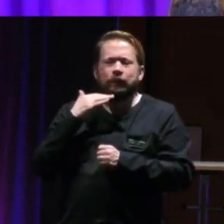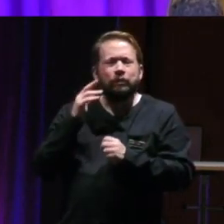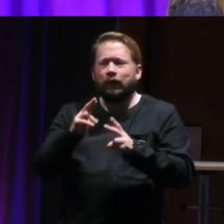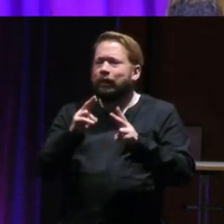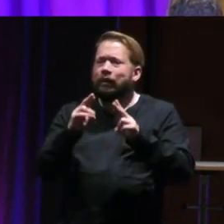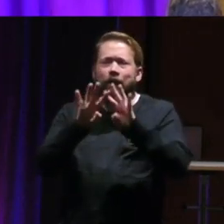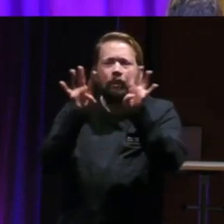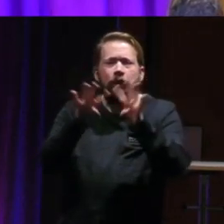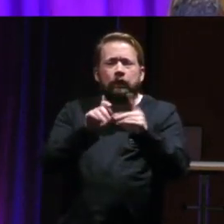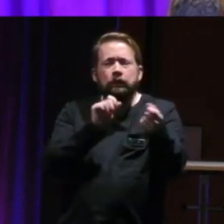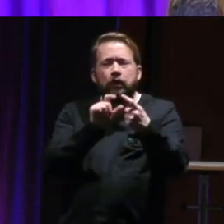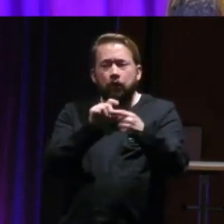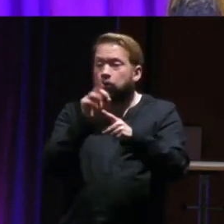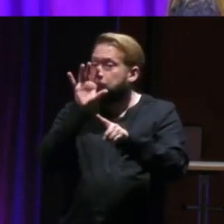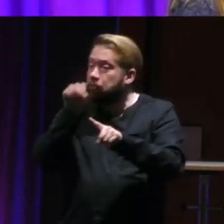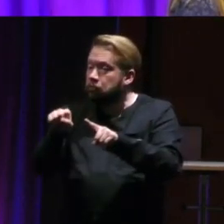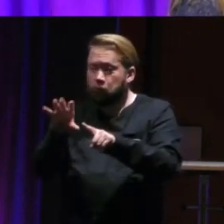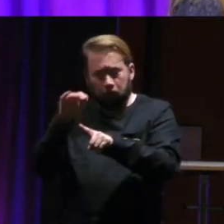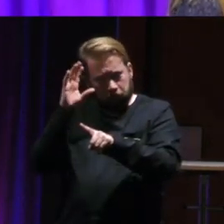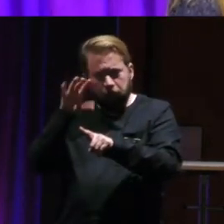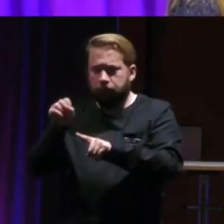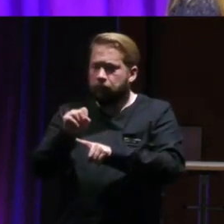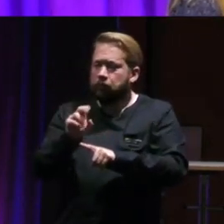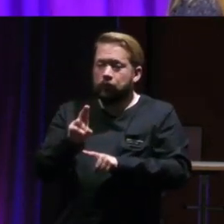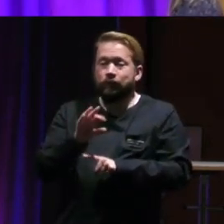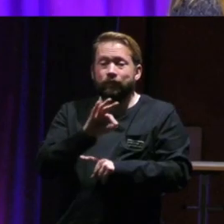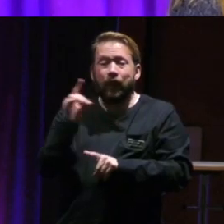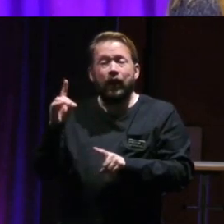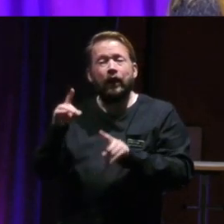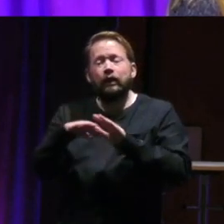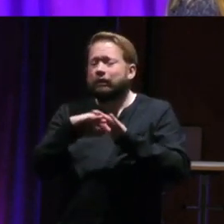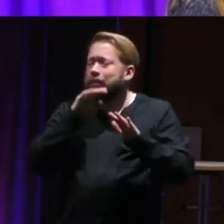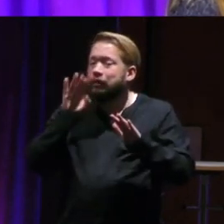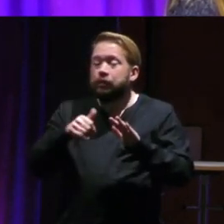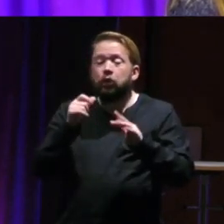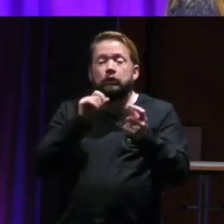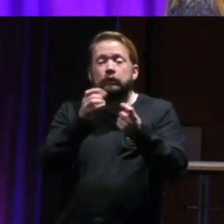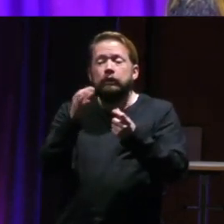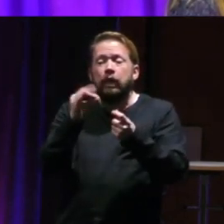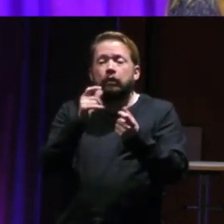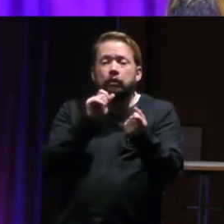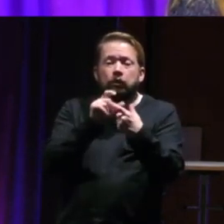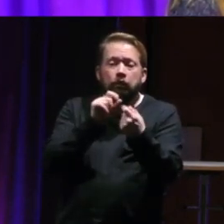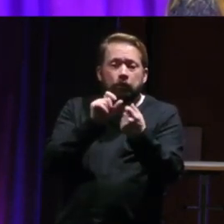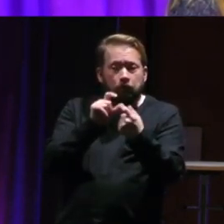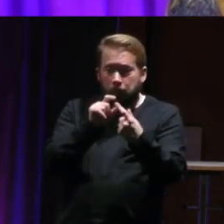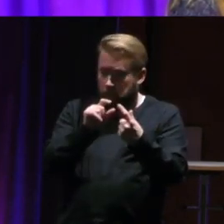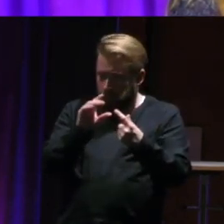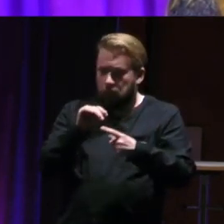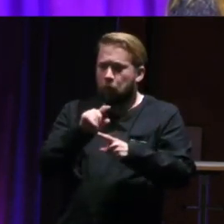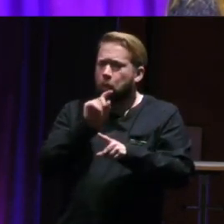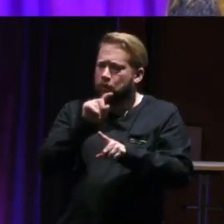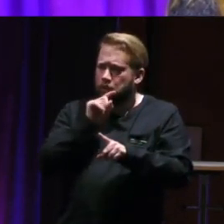The whole case is built on those chats, internet chats. So there is no evidence of